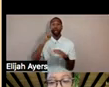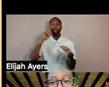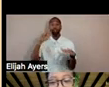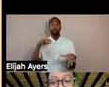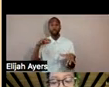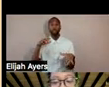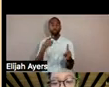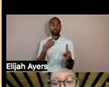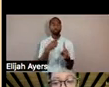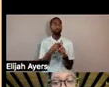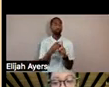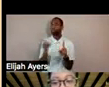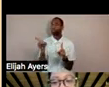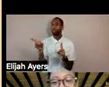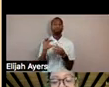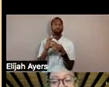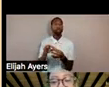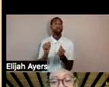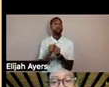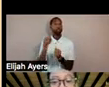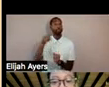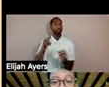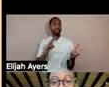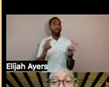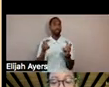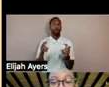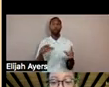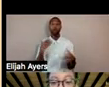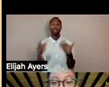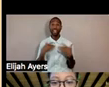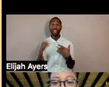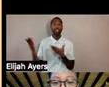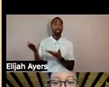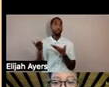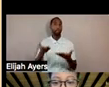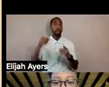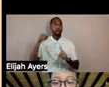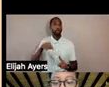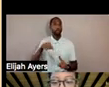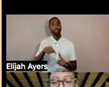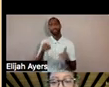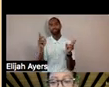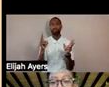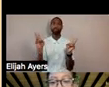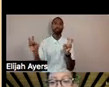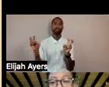pivot in connection to the topic that we're excited Meenadchi brought into this experience. And